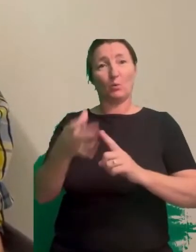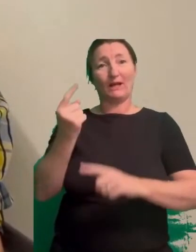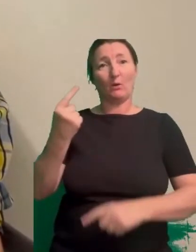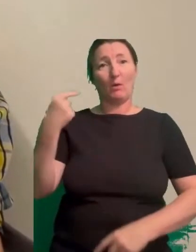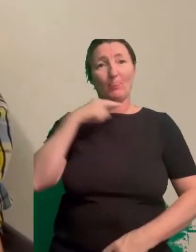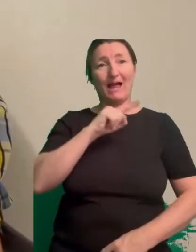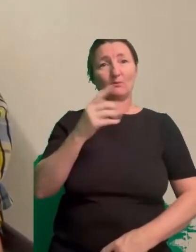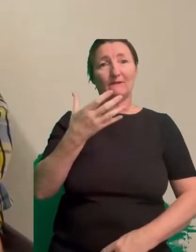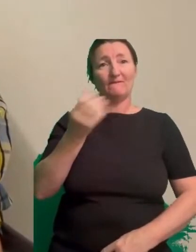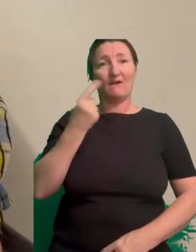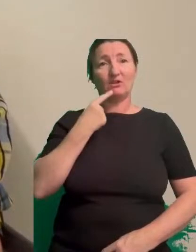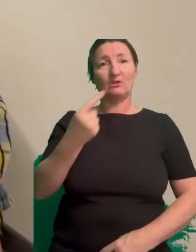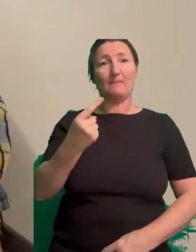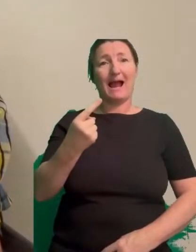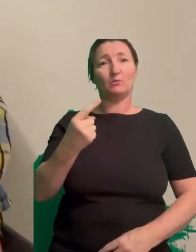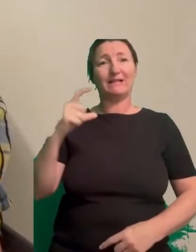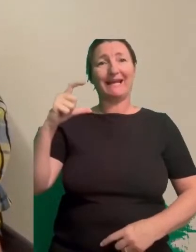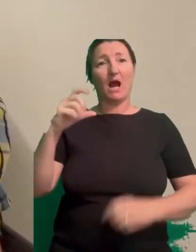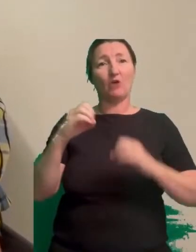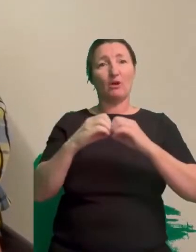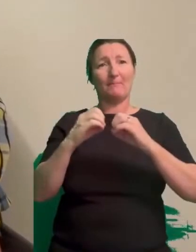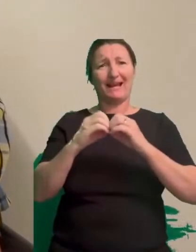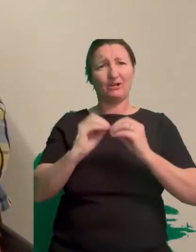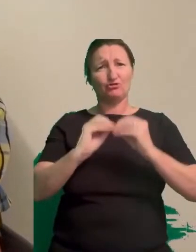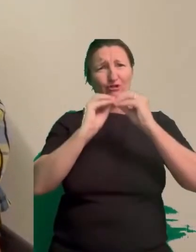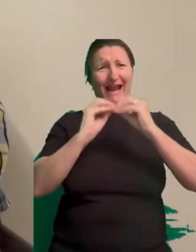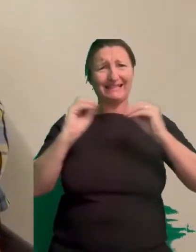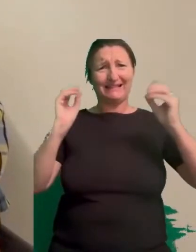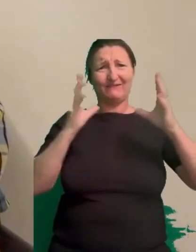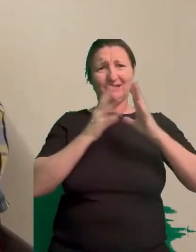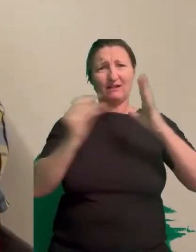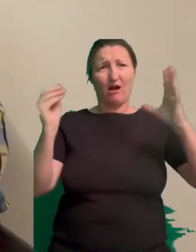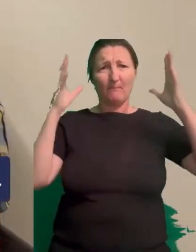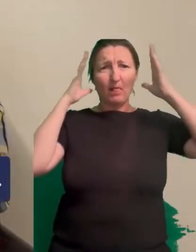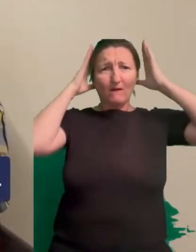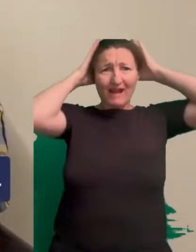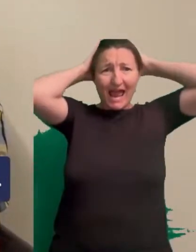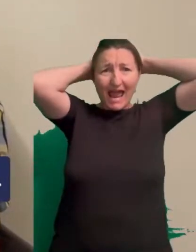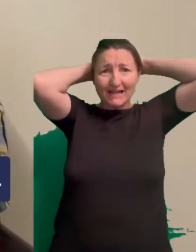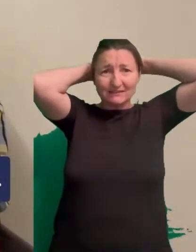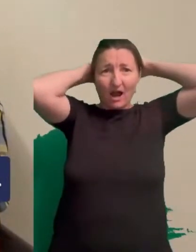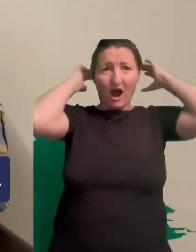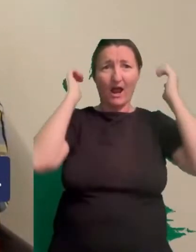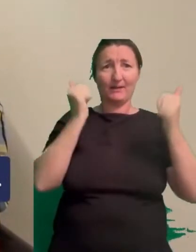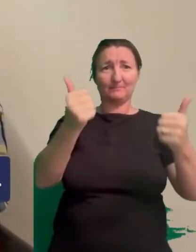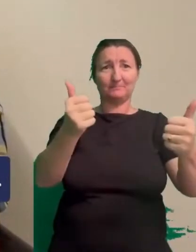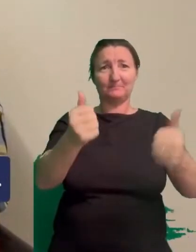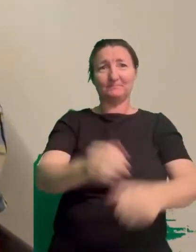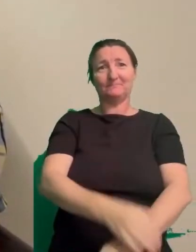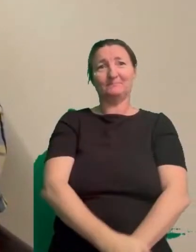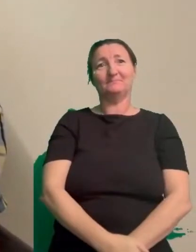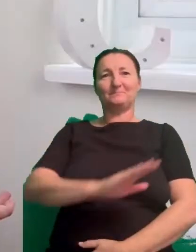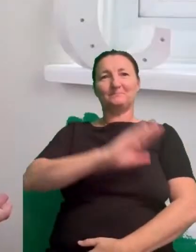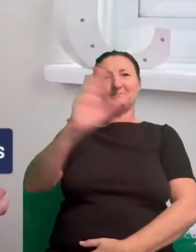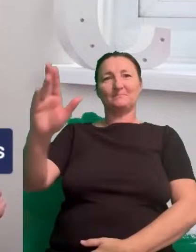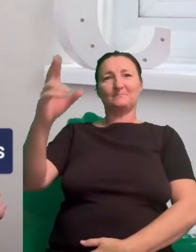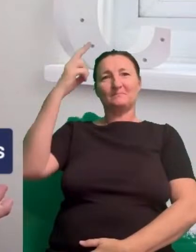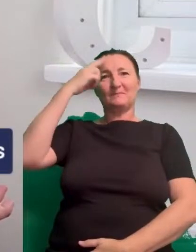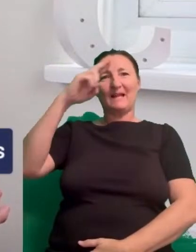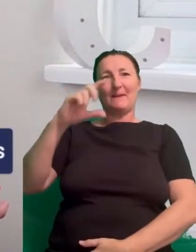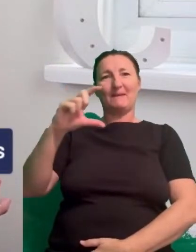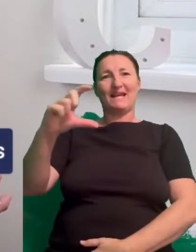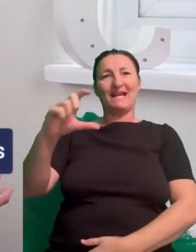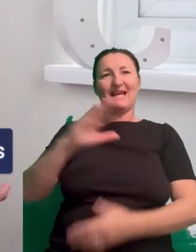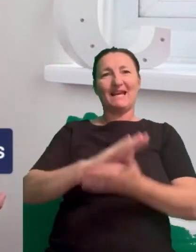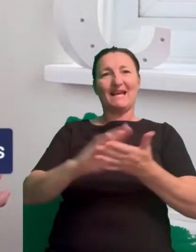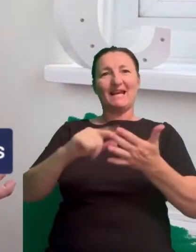And in first place, winning £1,500, is Kiara Beer for their very creatively presented hacks platform with hair tie example. Hi, my